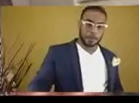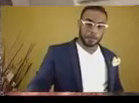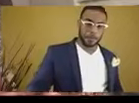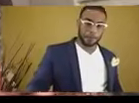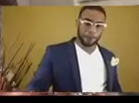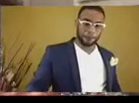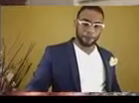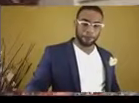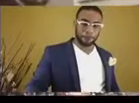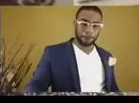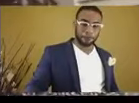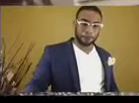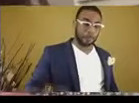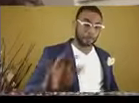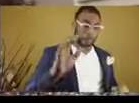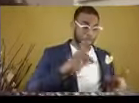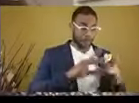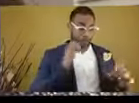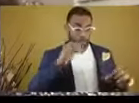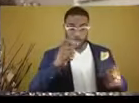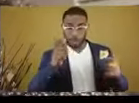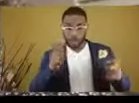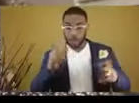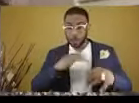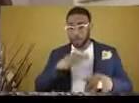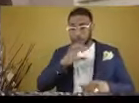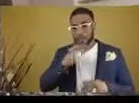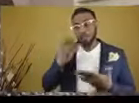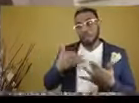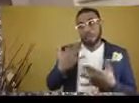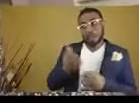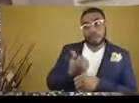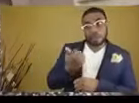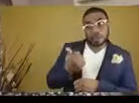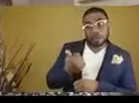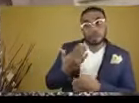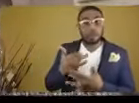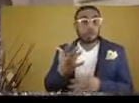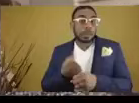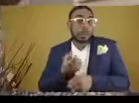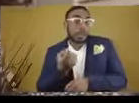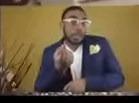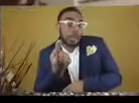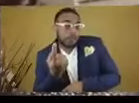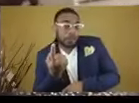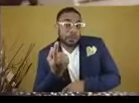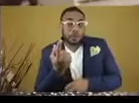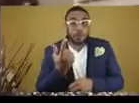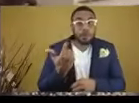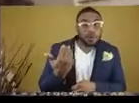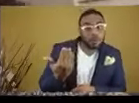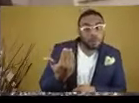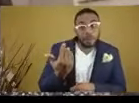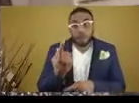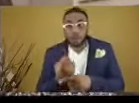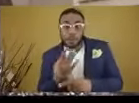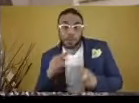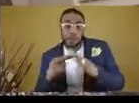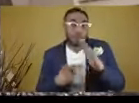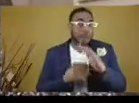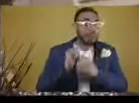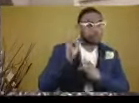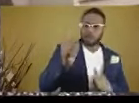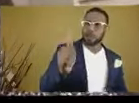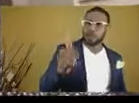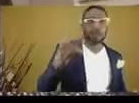speak for the administration, members of Congress are saying, maybe we can get 10, maybe we can get 11, but 15 might be a bridge too far.